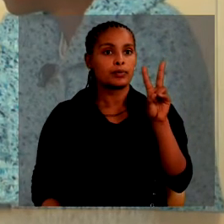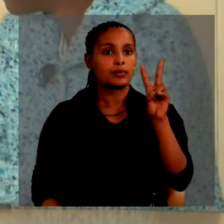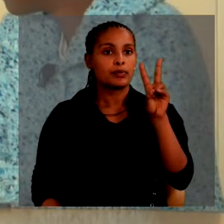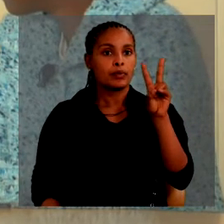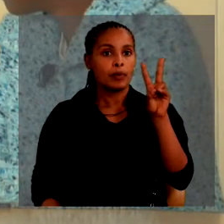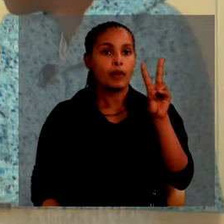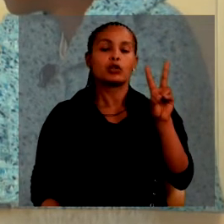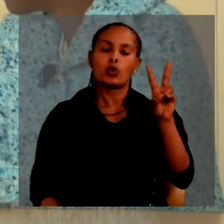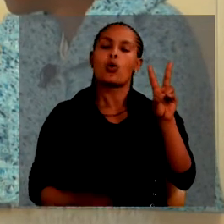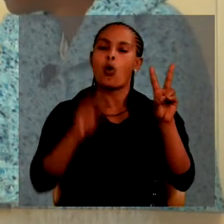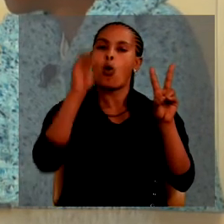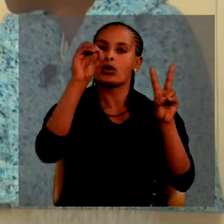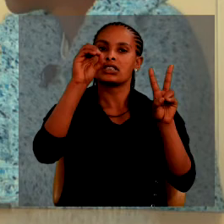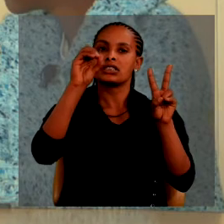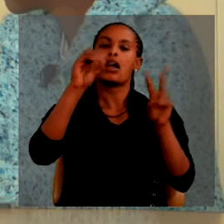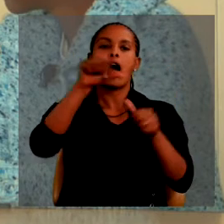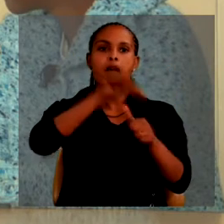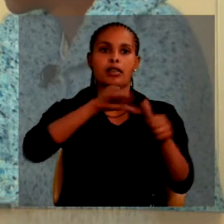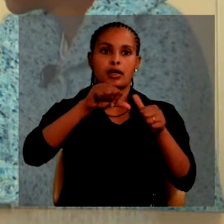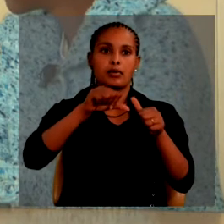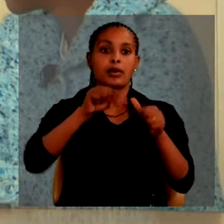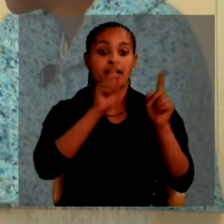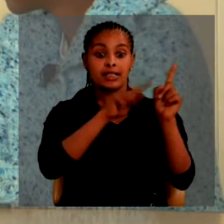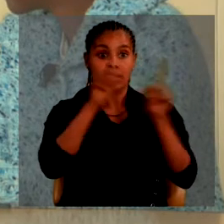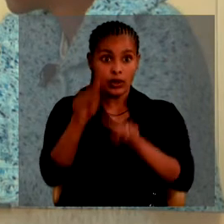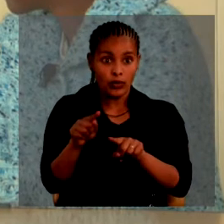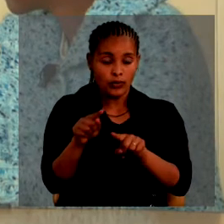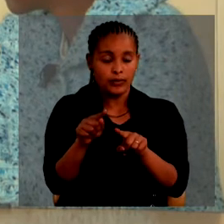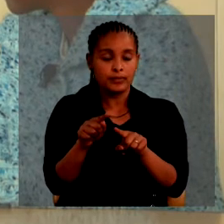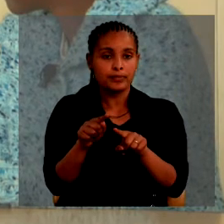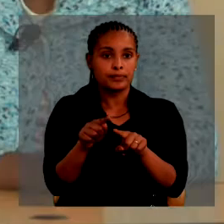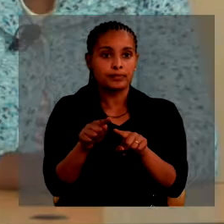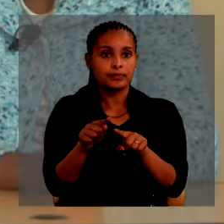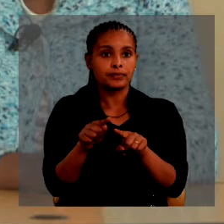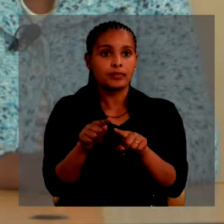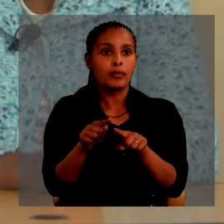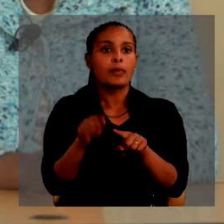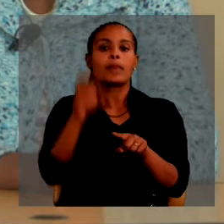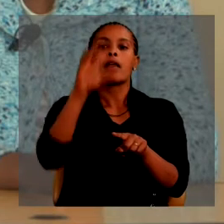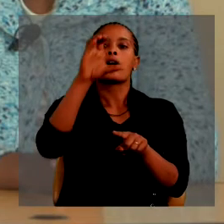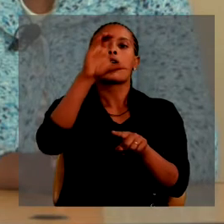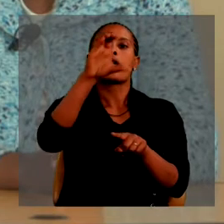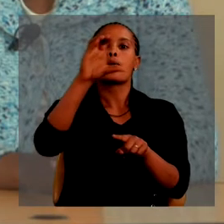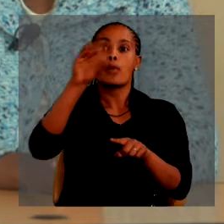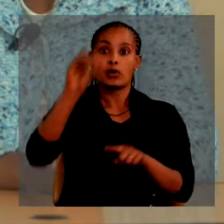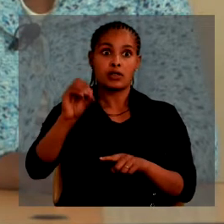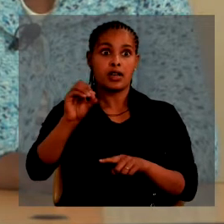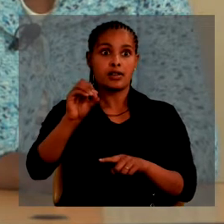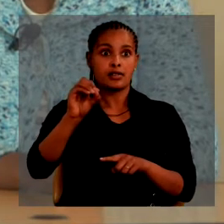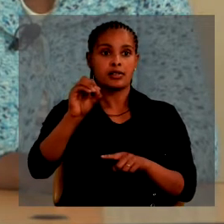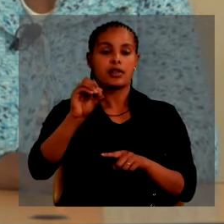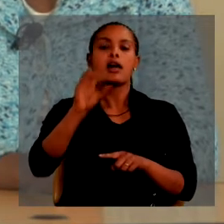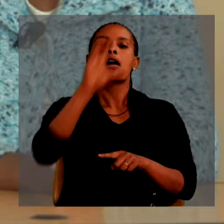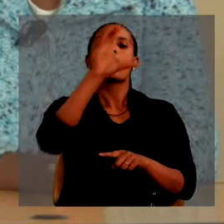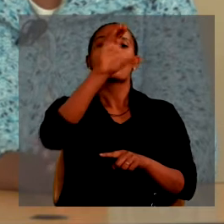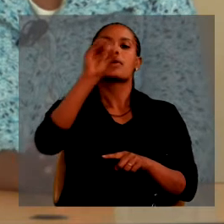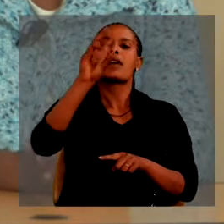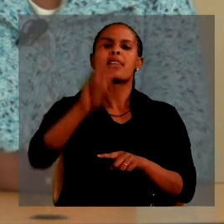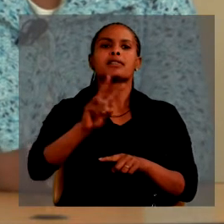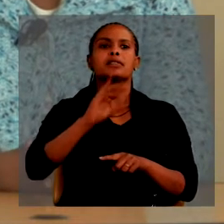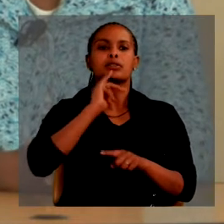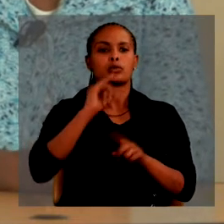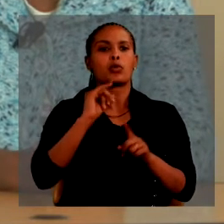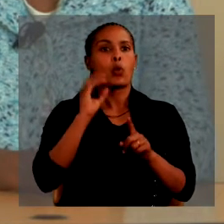two oxygen atoms. So instead of carbon monoxide, carbon dioxide will